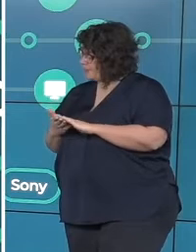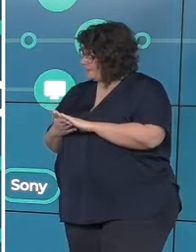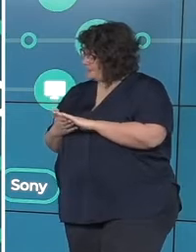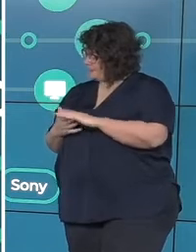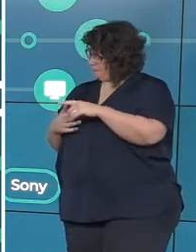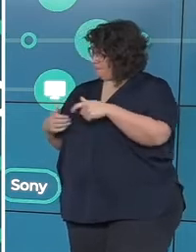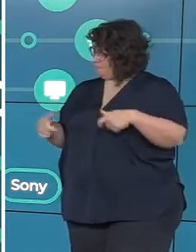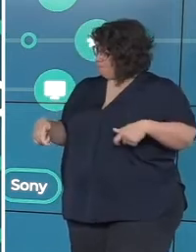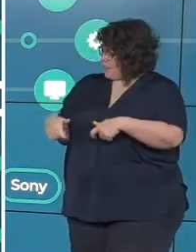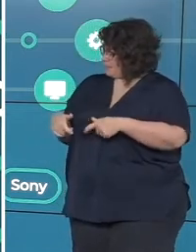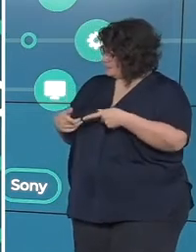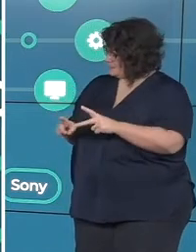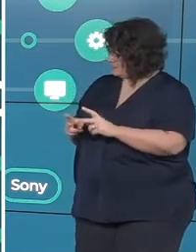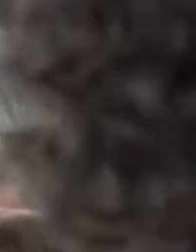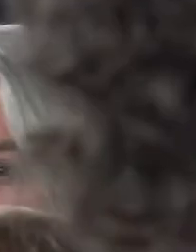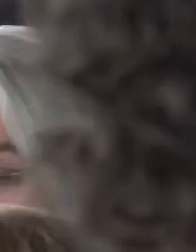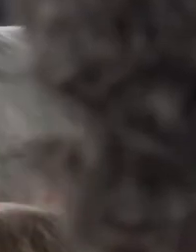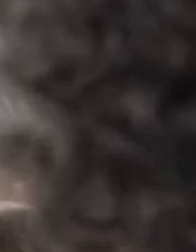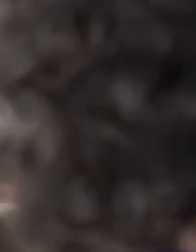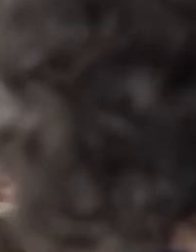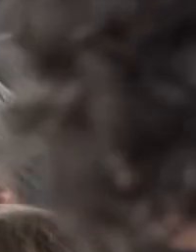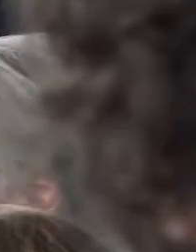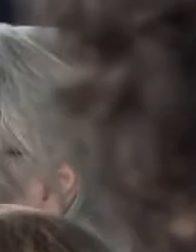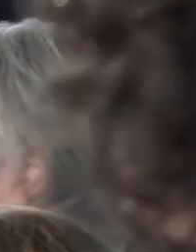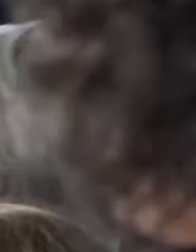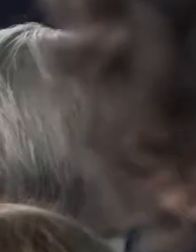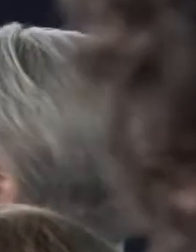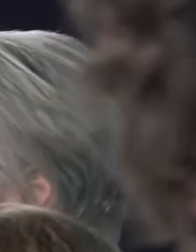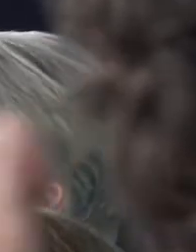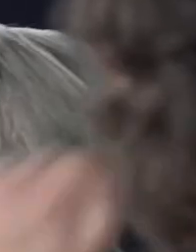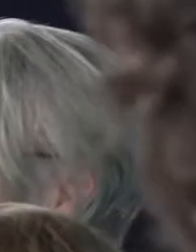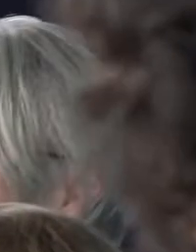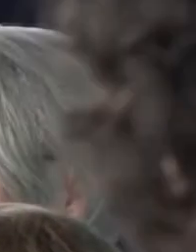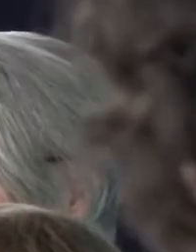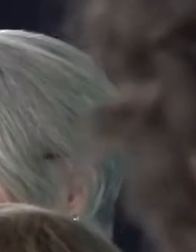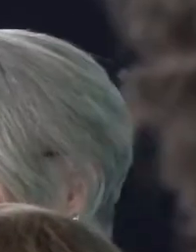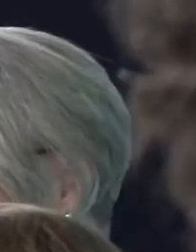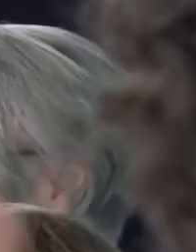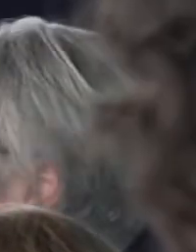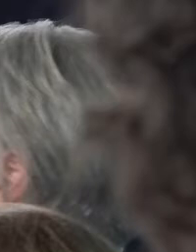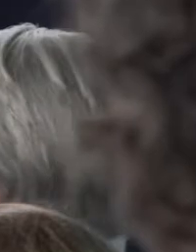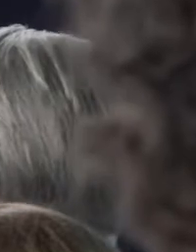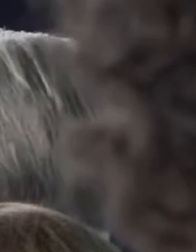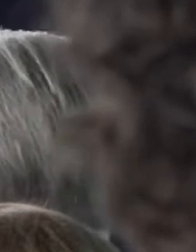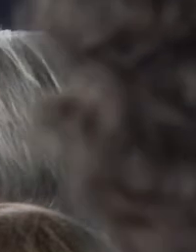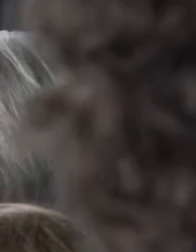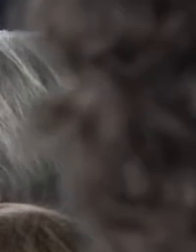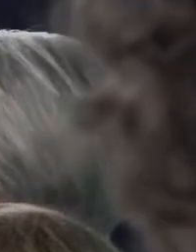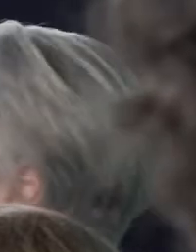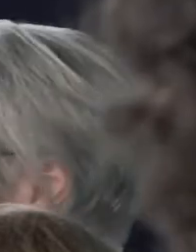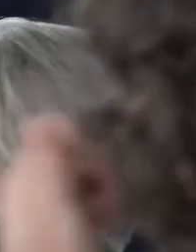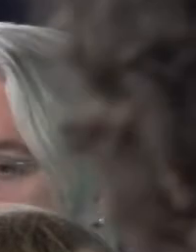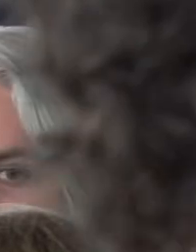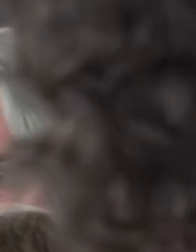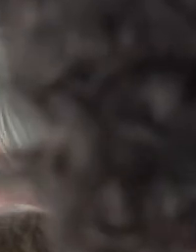belt. And if you're a black belt, you're a leader. You've earned it. You've earned your stripes. So